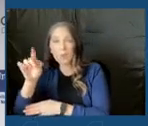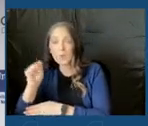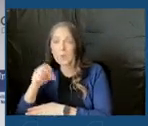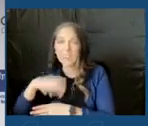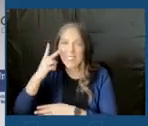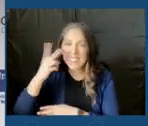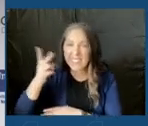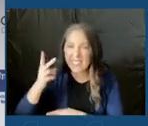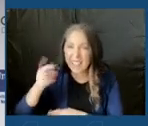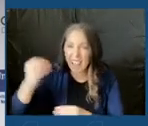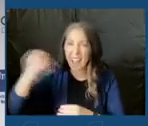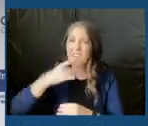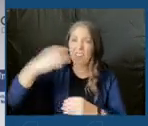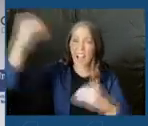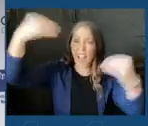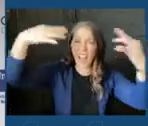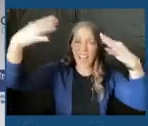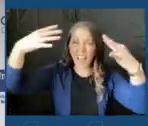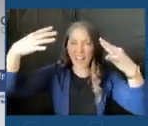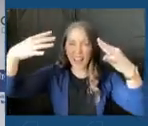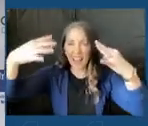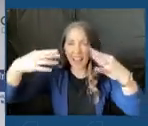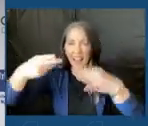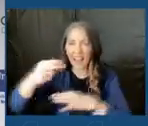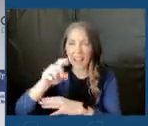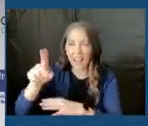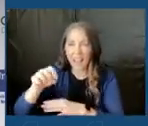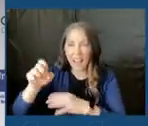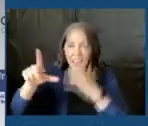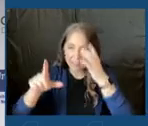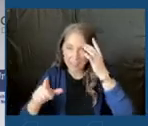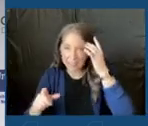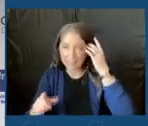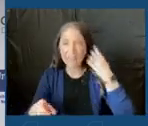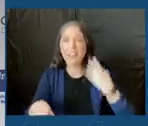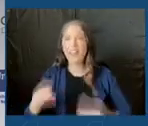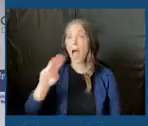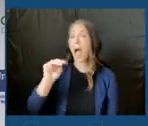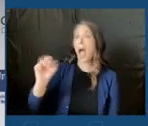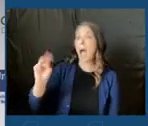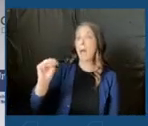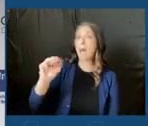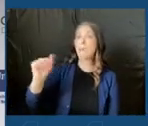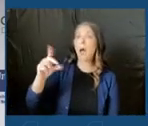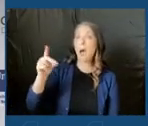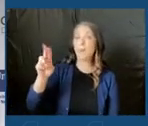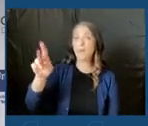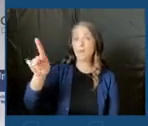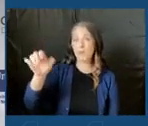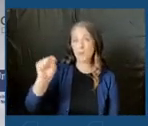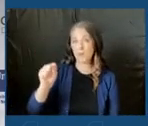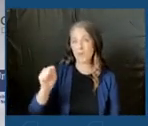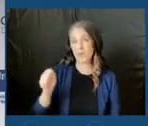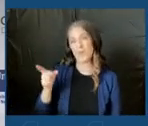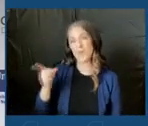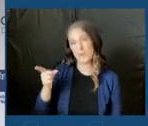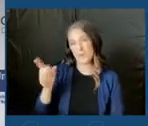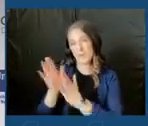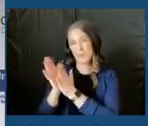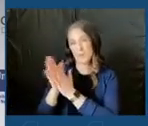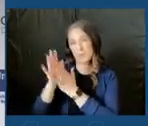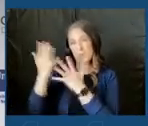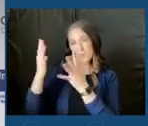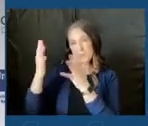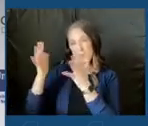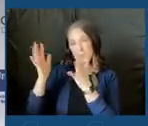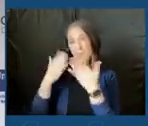got a lot of light going on. Hazel Dukes, stand up. Mama Dukes, right there. Mama Dukes. Thank you,